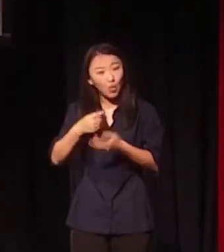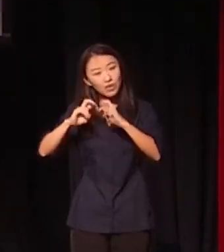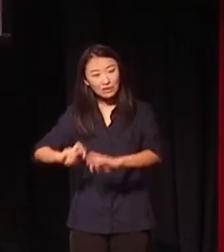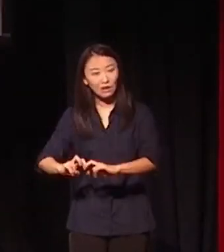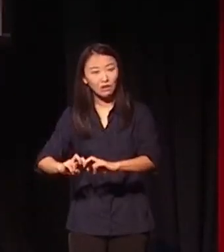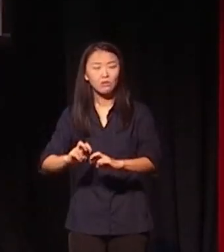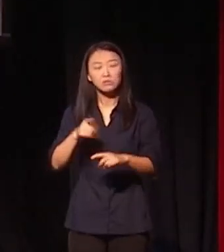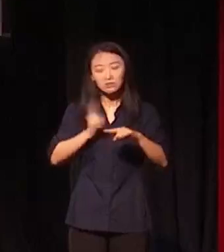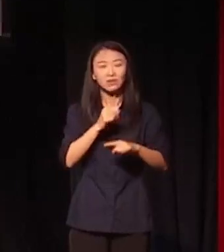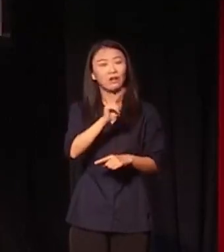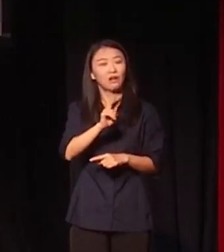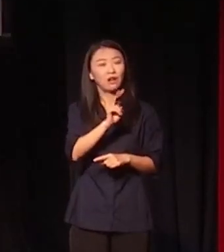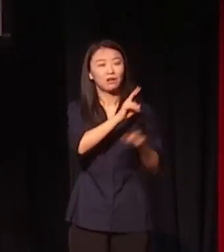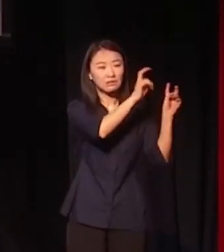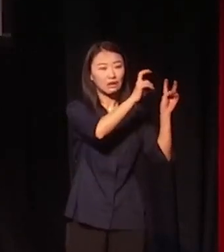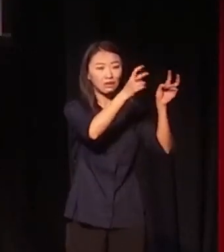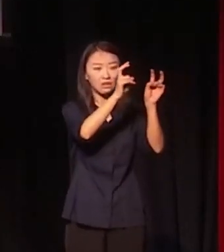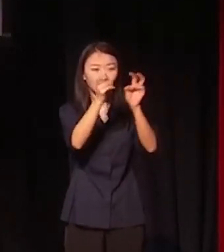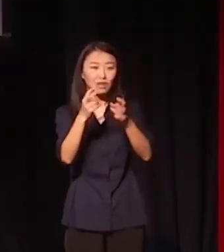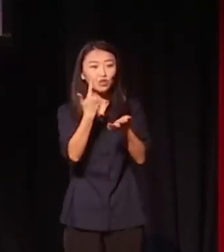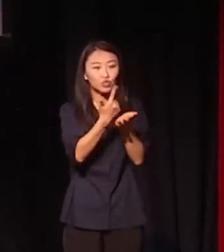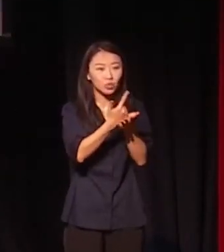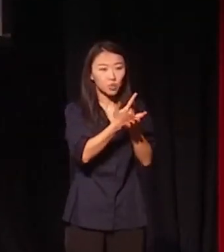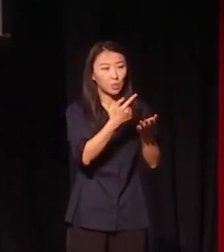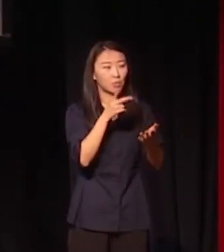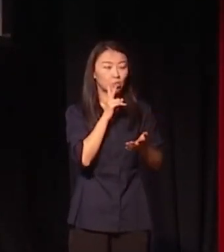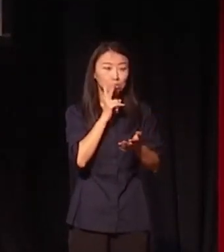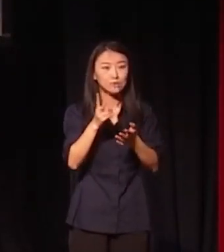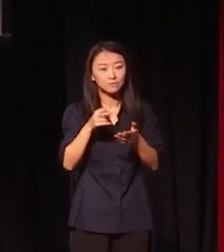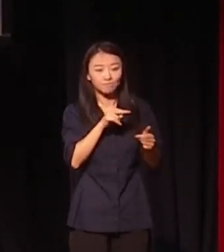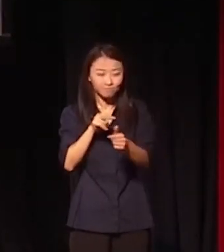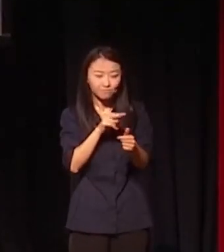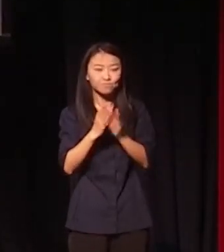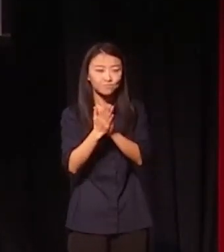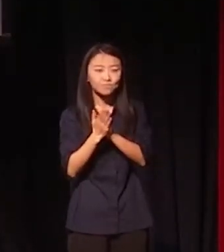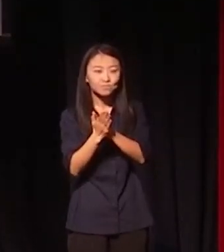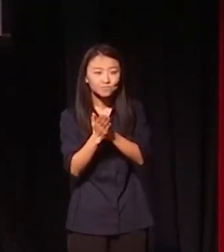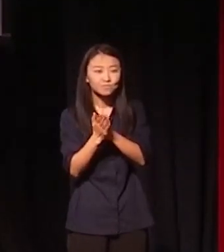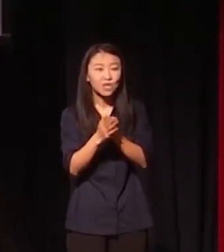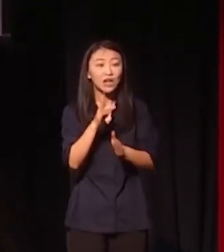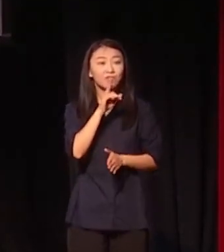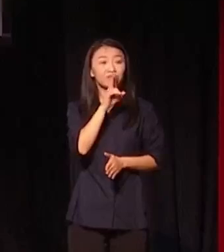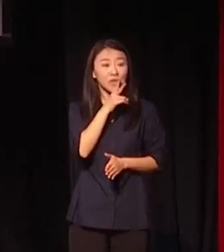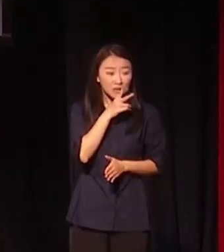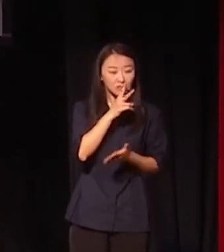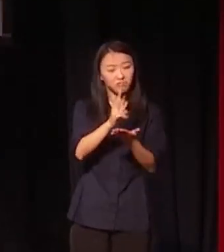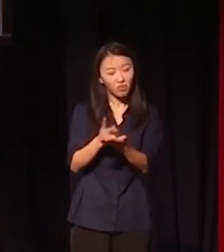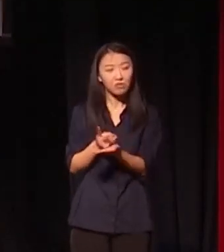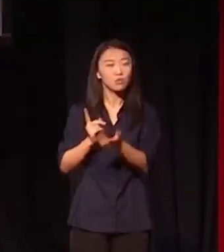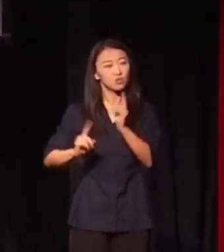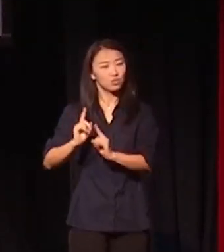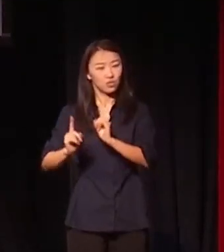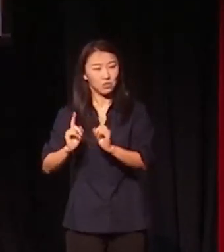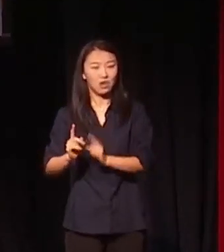the same critical areas of mediation apply. So when we think about interpreting, we think about translation,